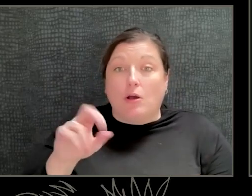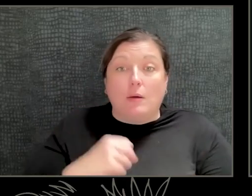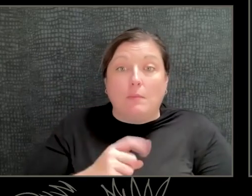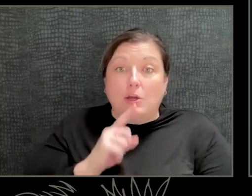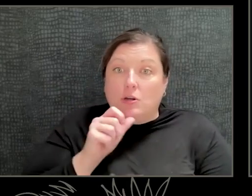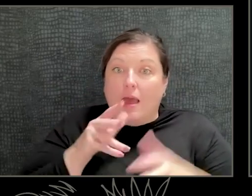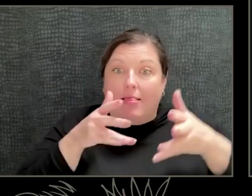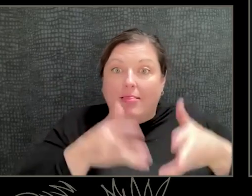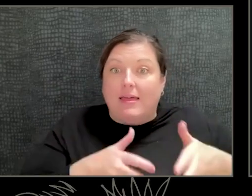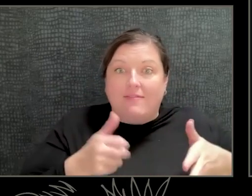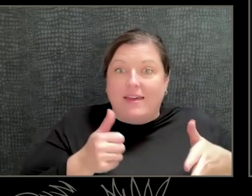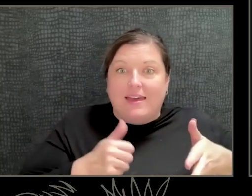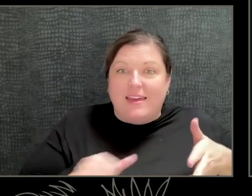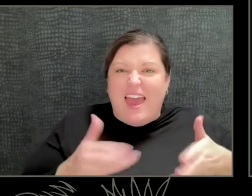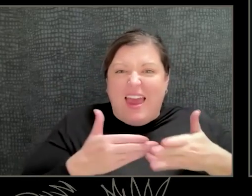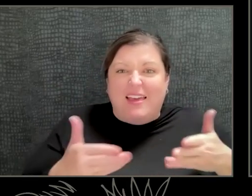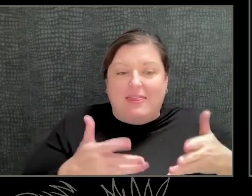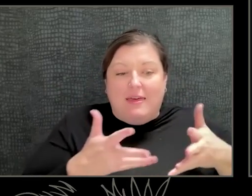artifacts behind.